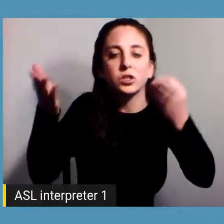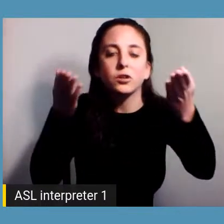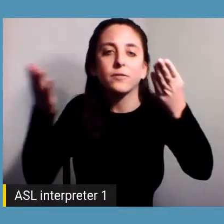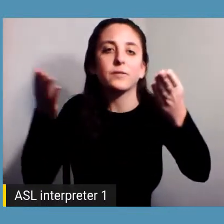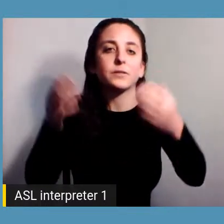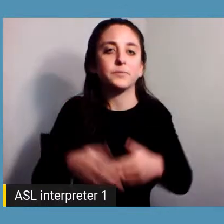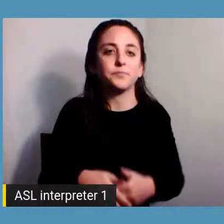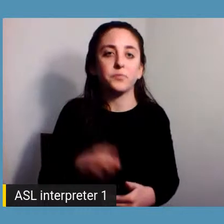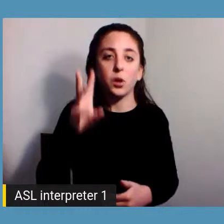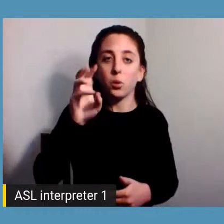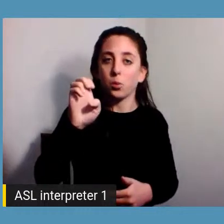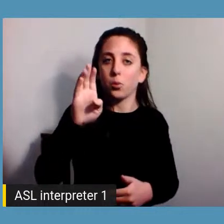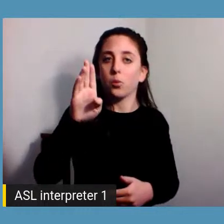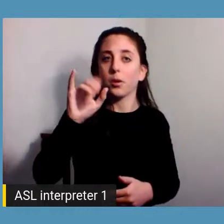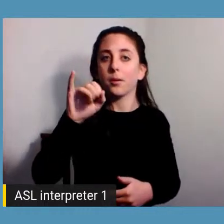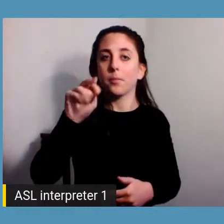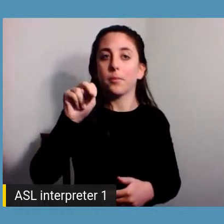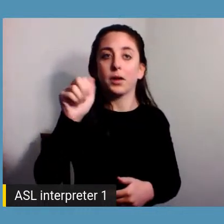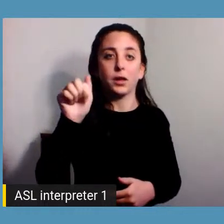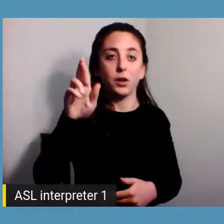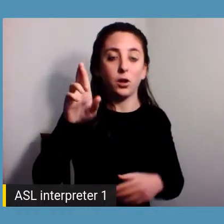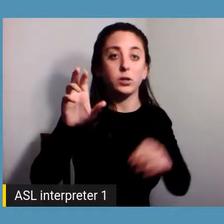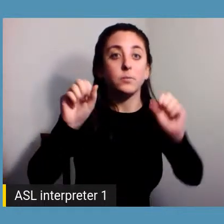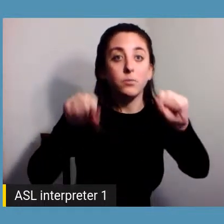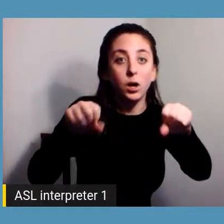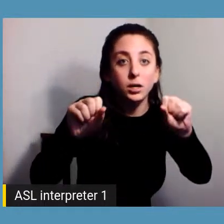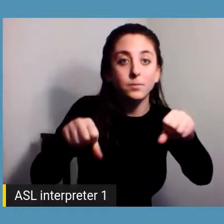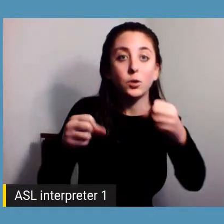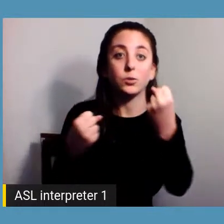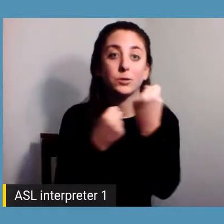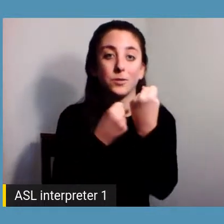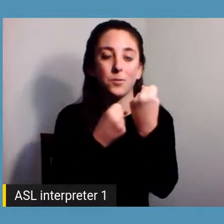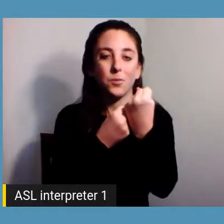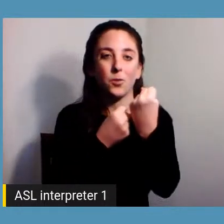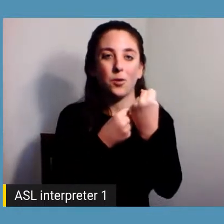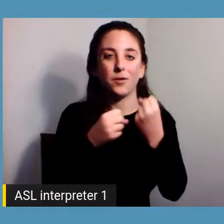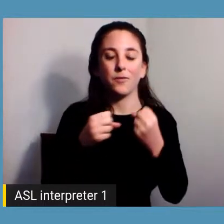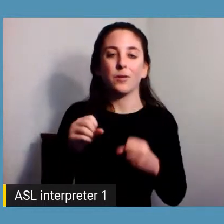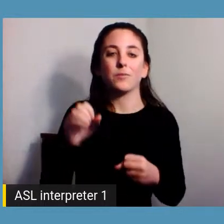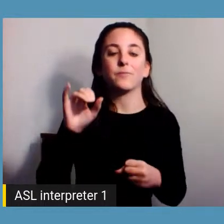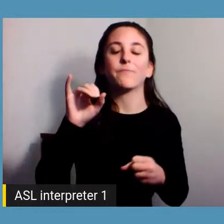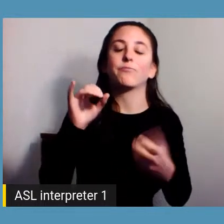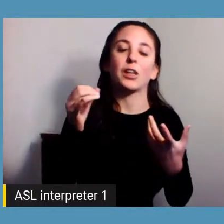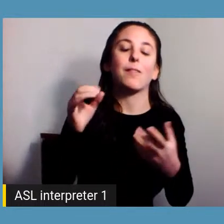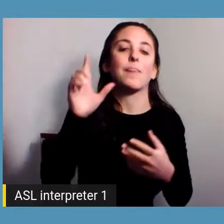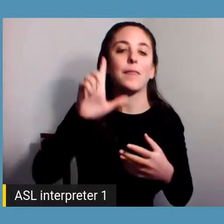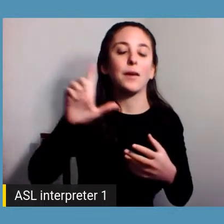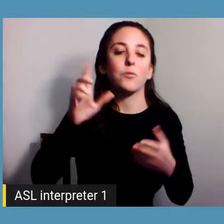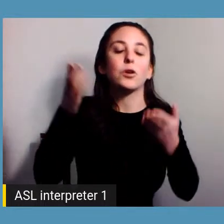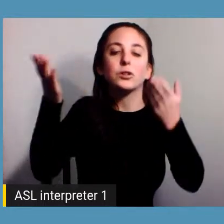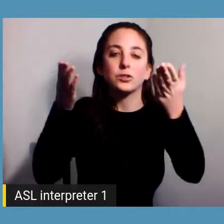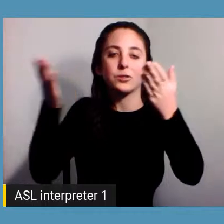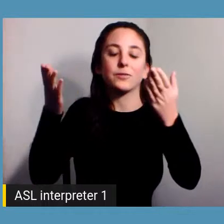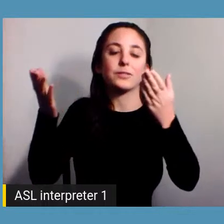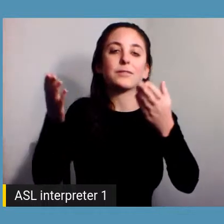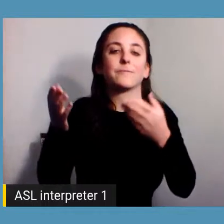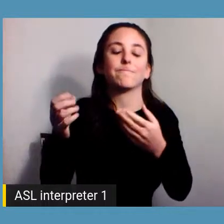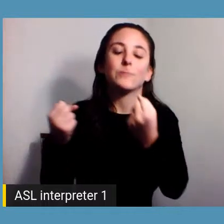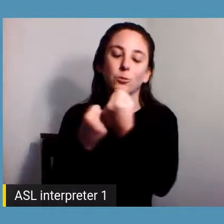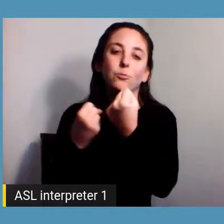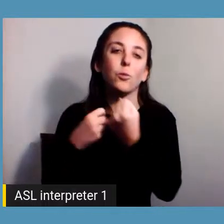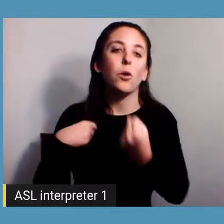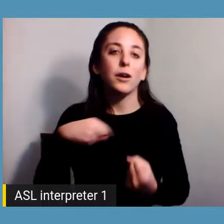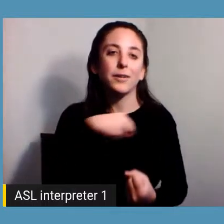online webinars and toolkits is made possible by funding from the Institute of Museum and Library Services. And we're delighted to have you with us here